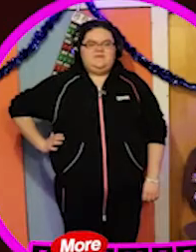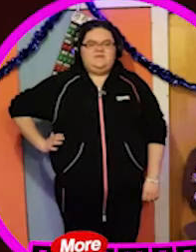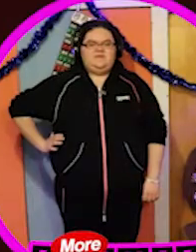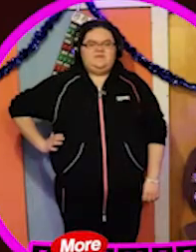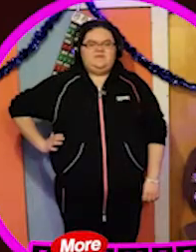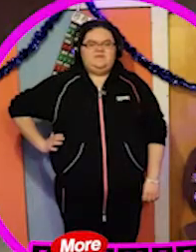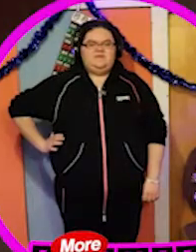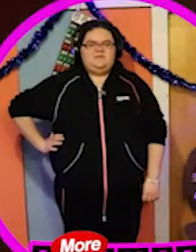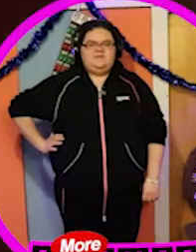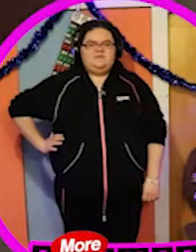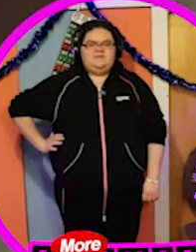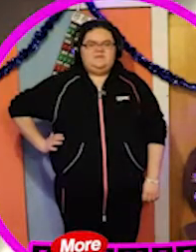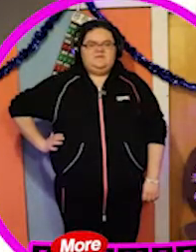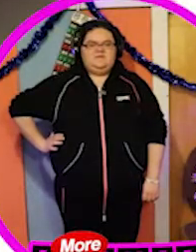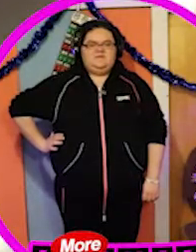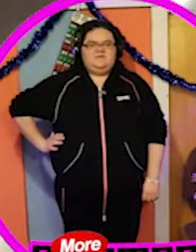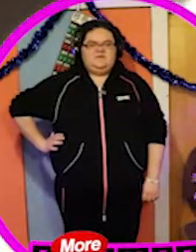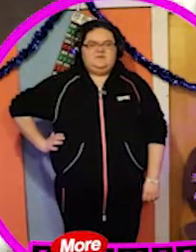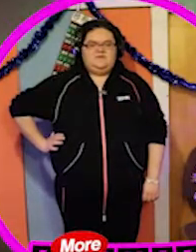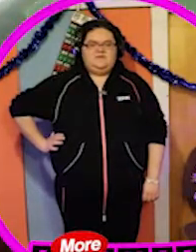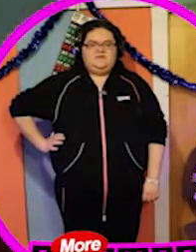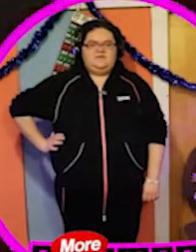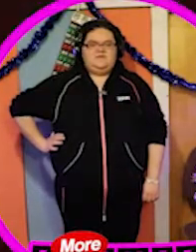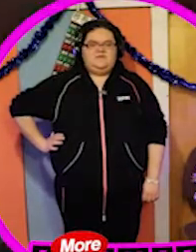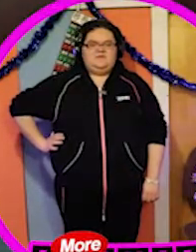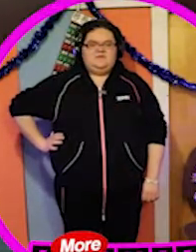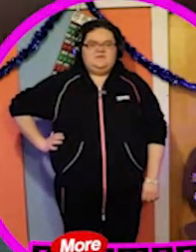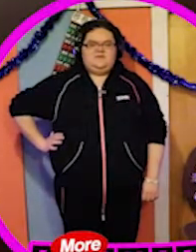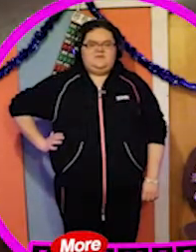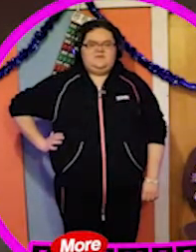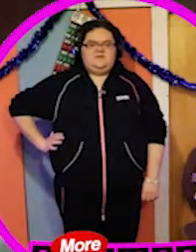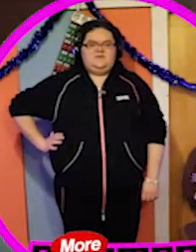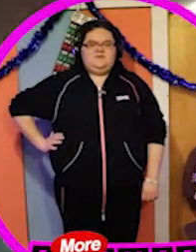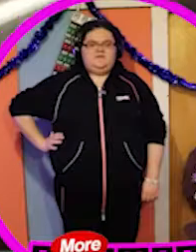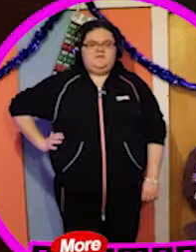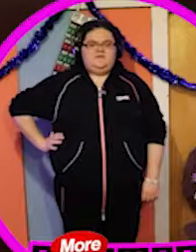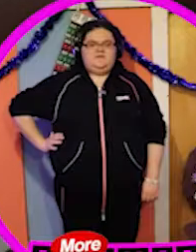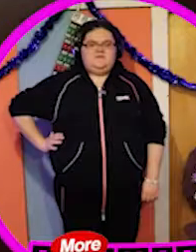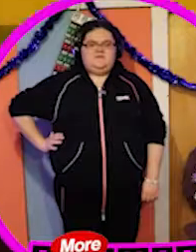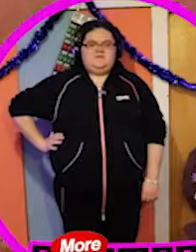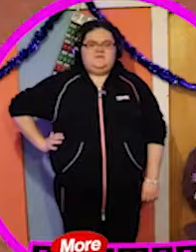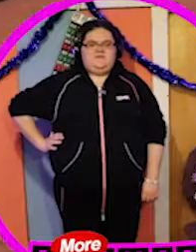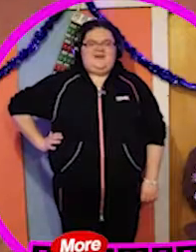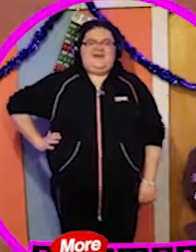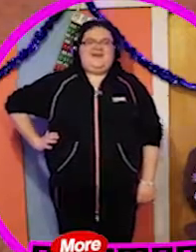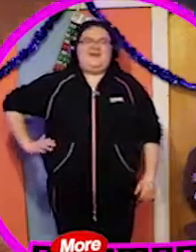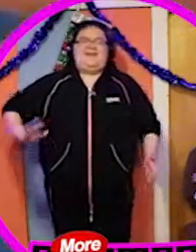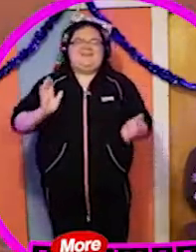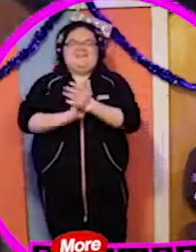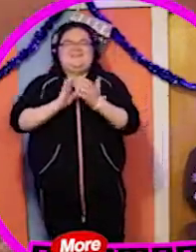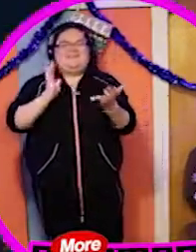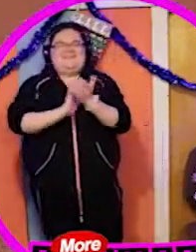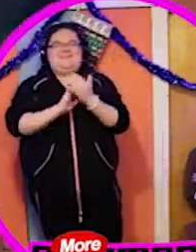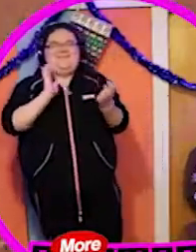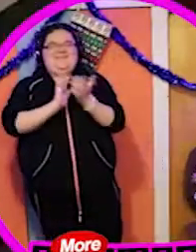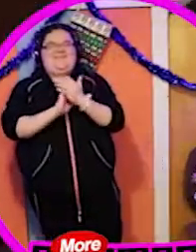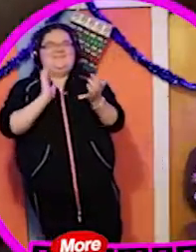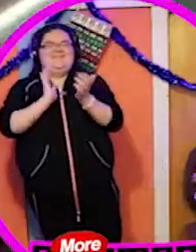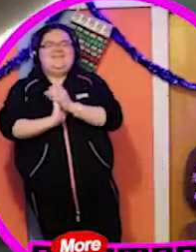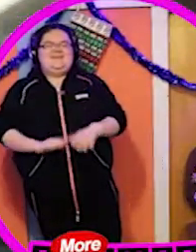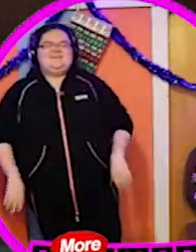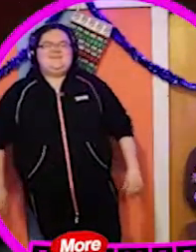right. Oh wait. Then right. Right for the last two. And then right. Yeah. Nice. Don't touch me, bitch!